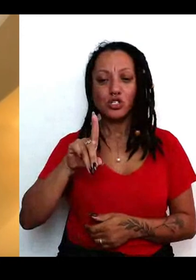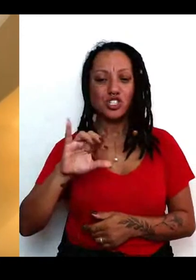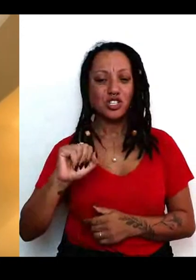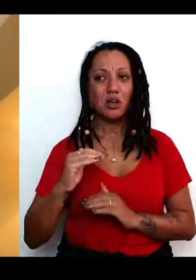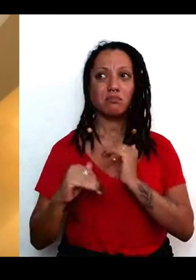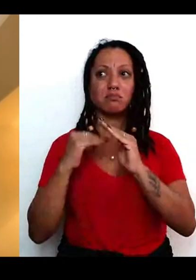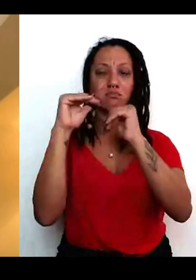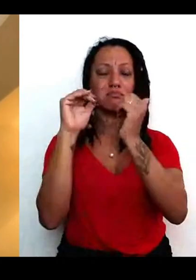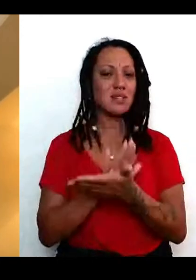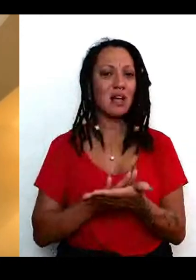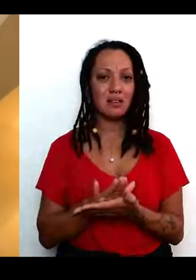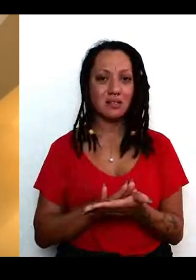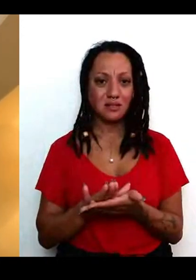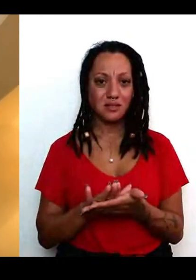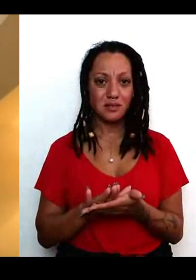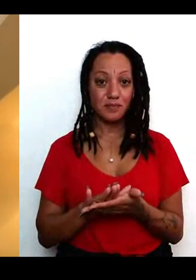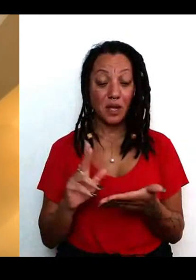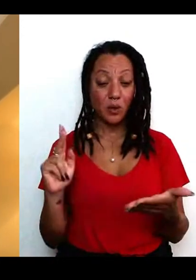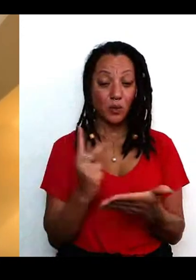foreign